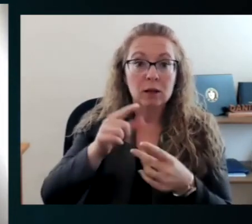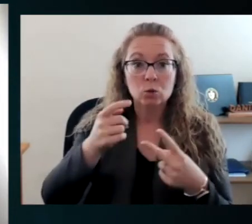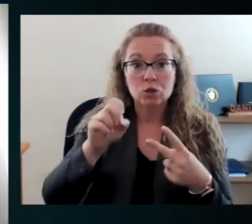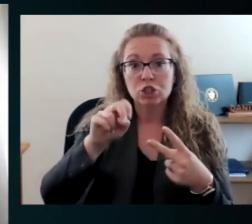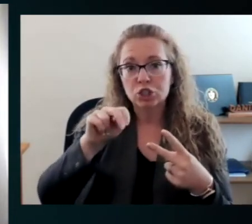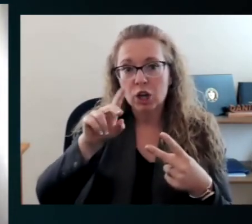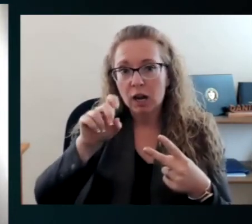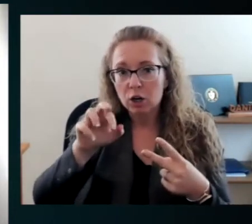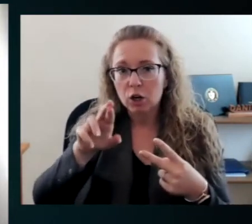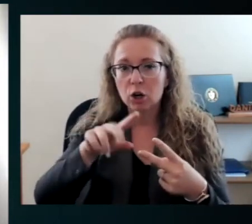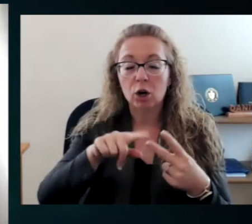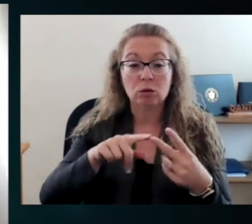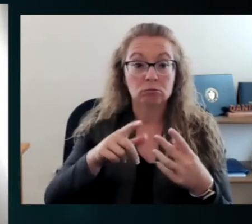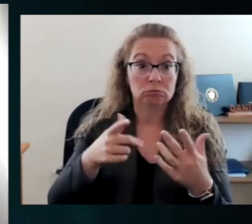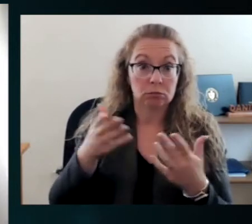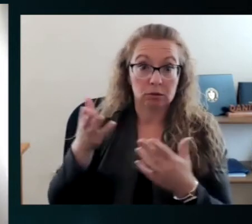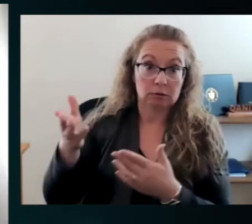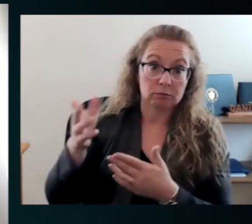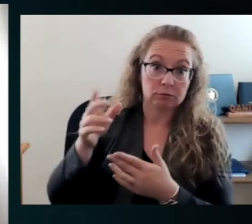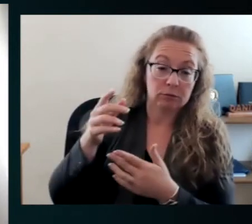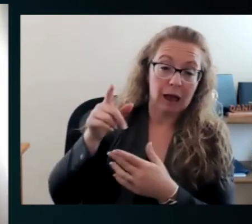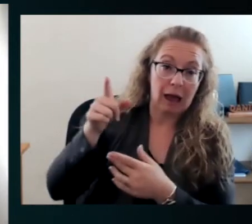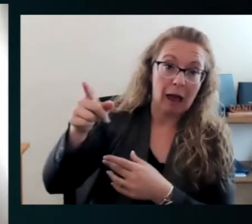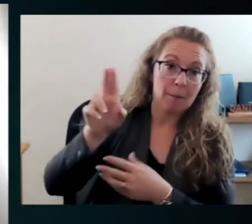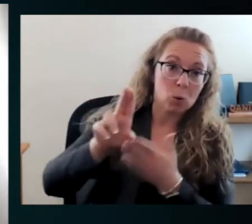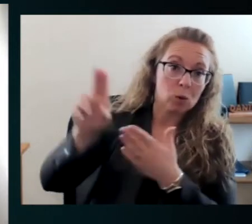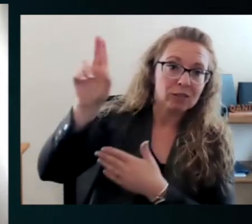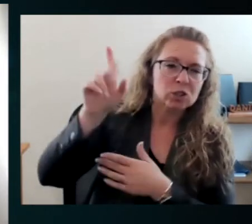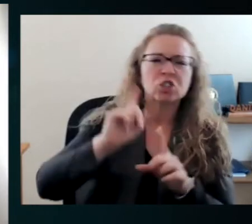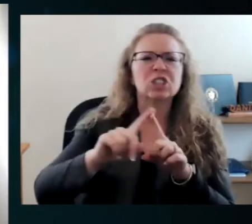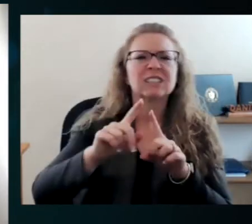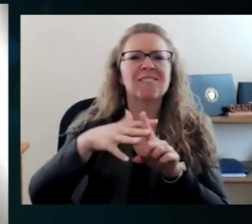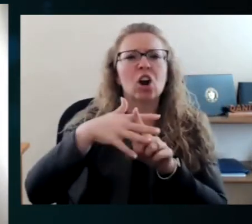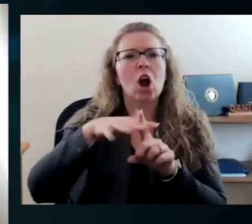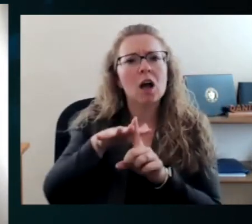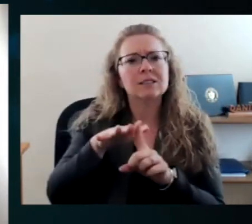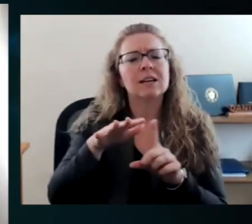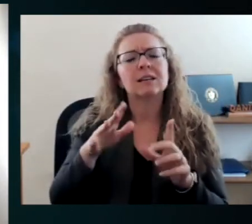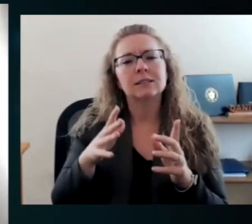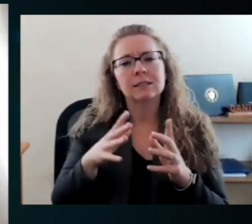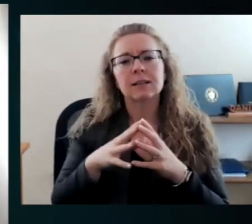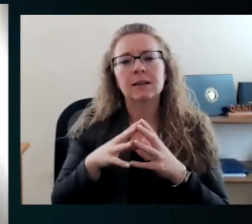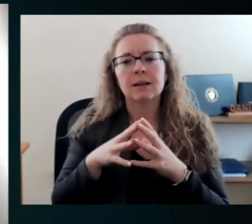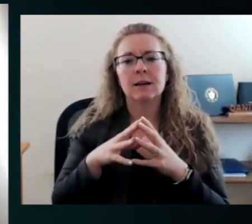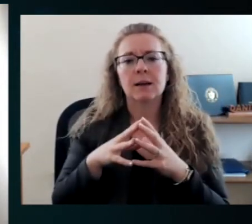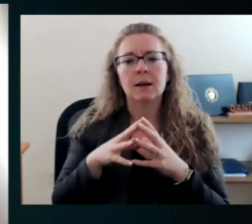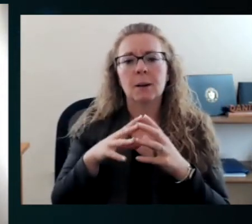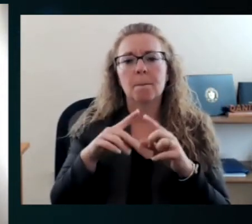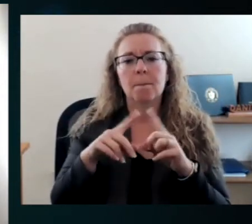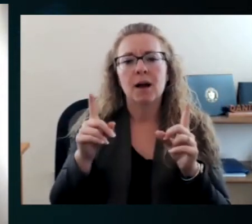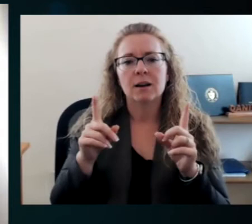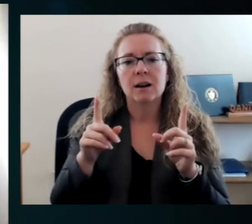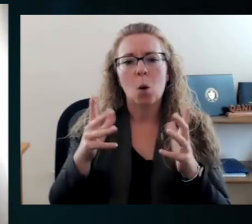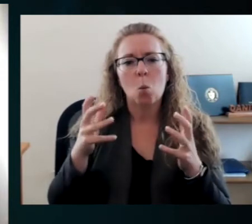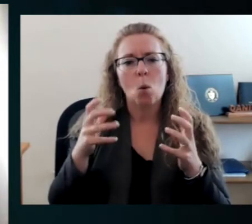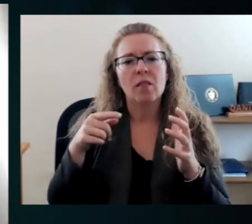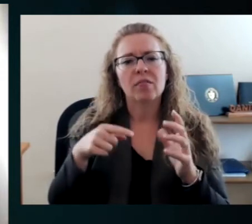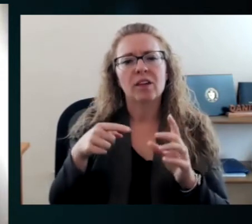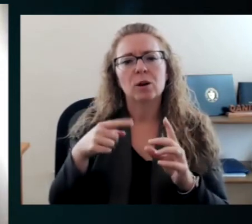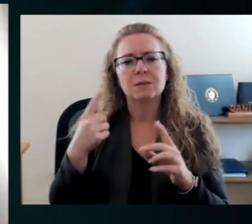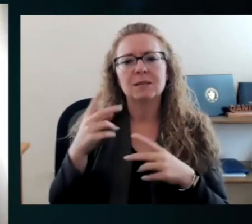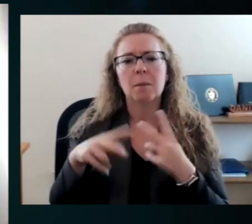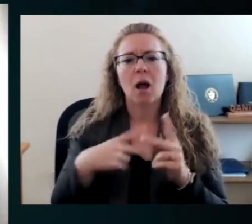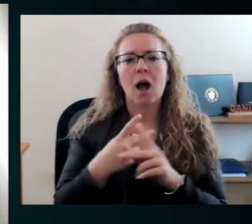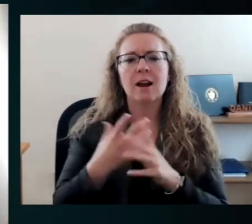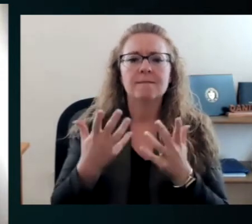at my university or in like a lot of different contexts. And, I just want there to be some kind of, I guess,